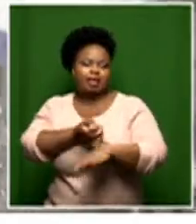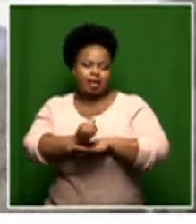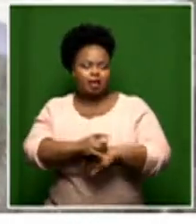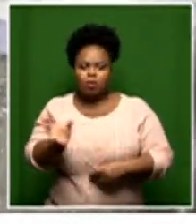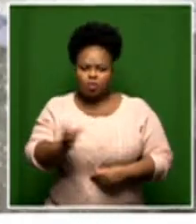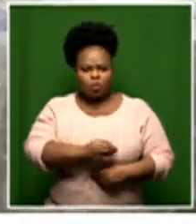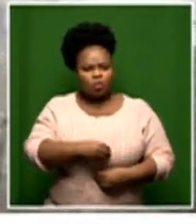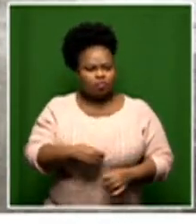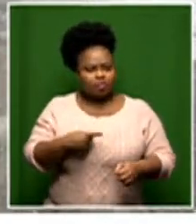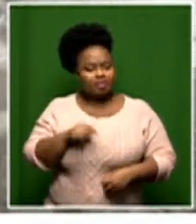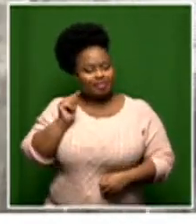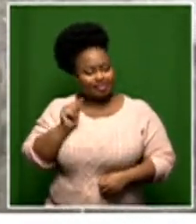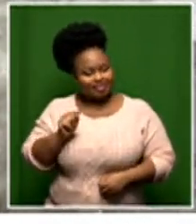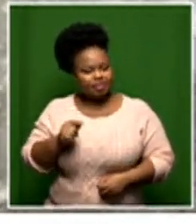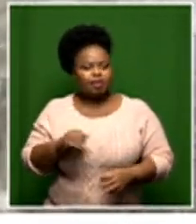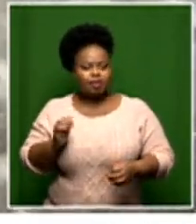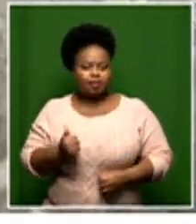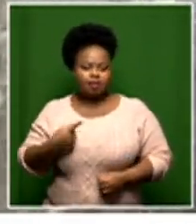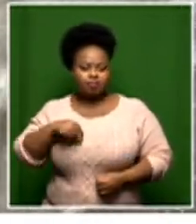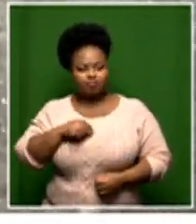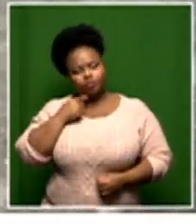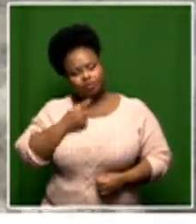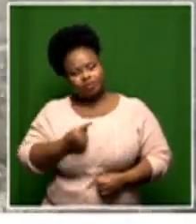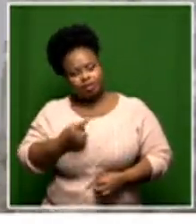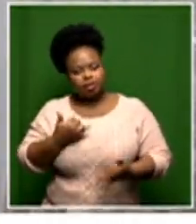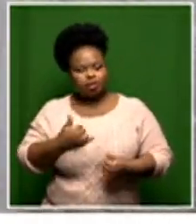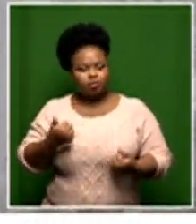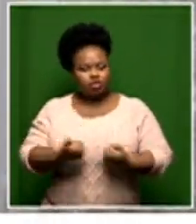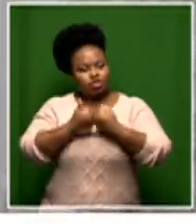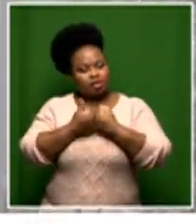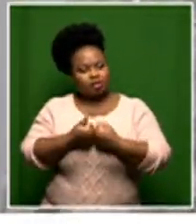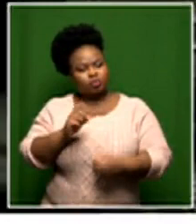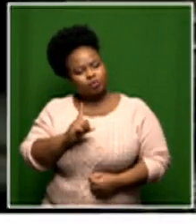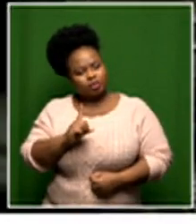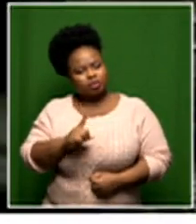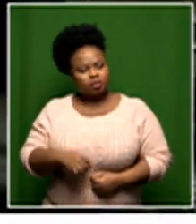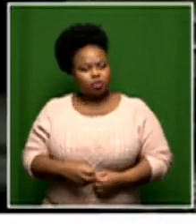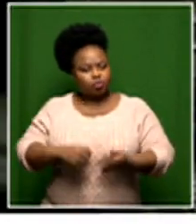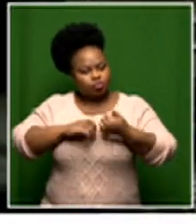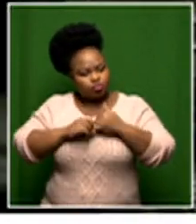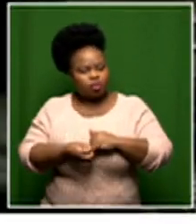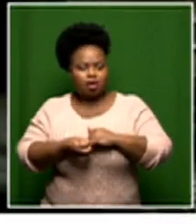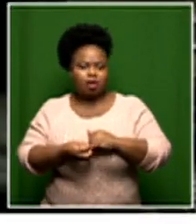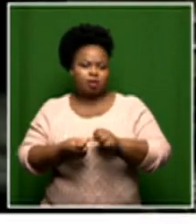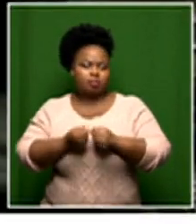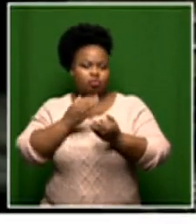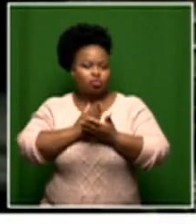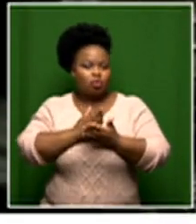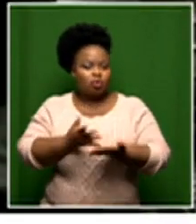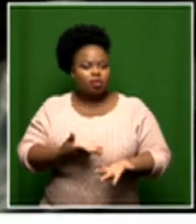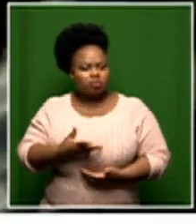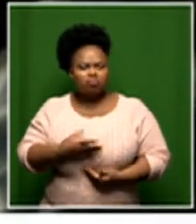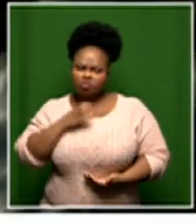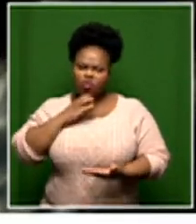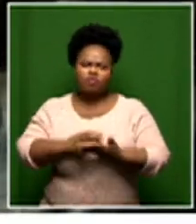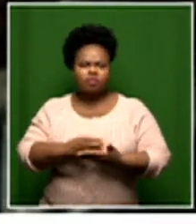it. And on that basis, we are then saying that the challenge is to get them to confirm and secure